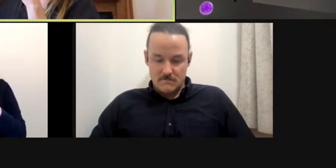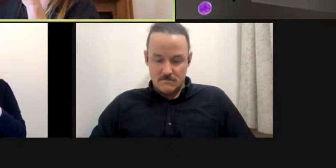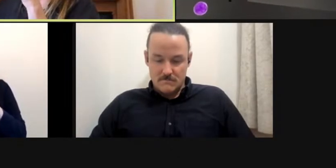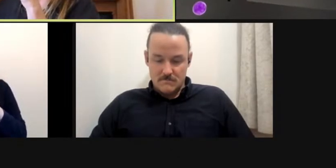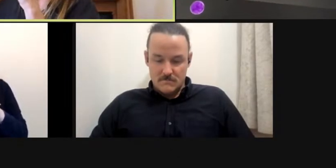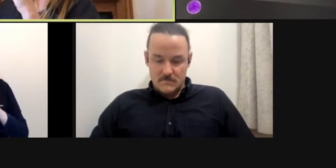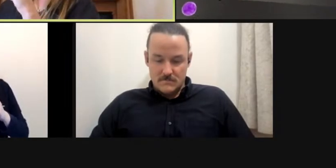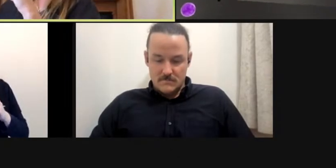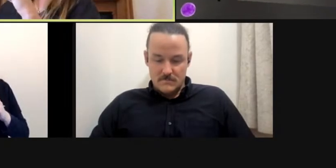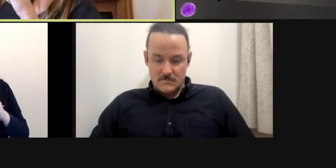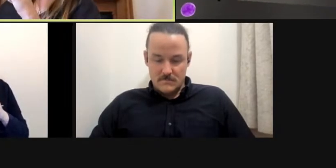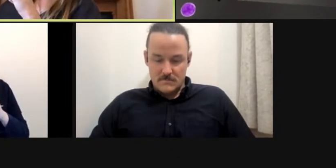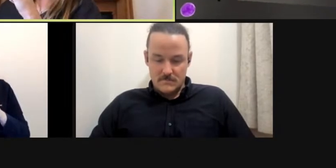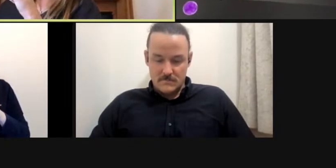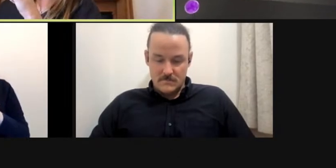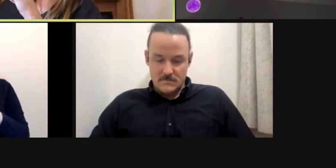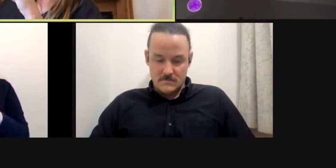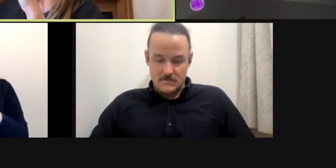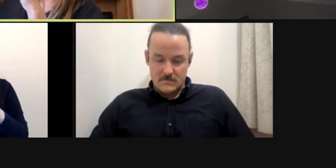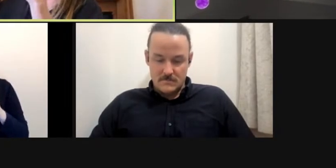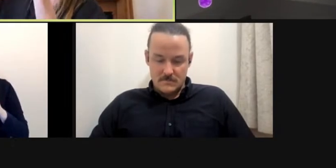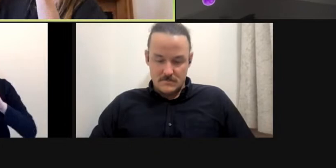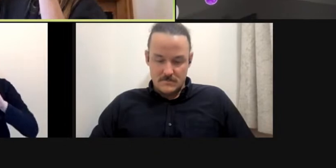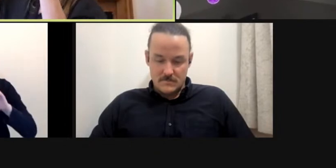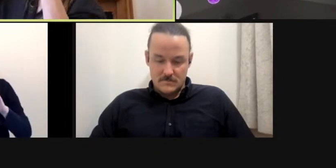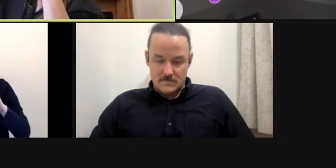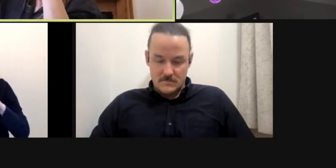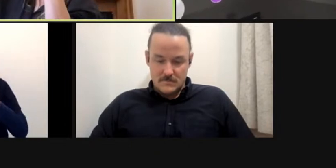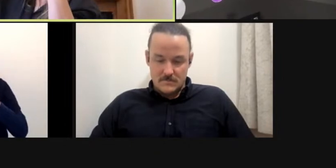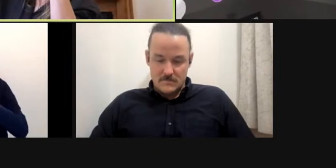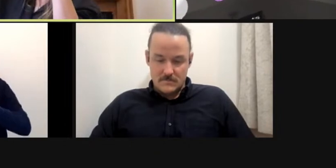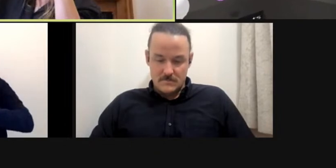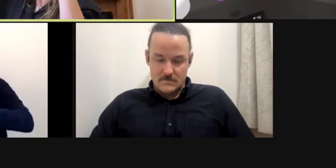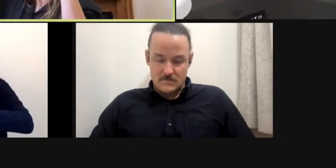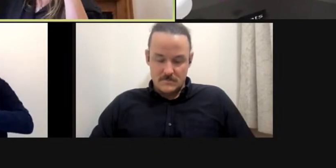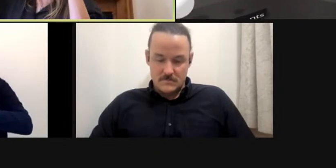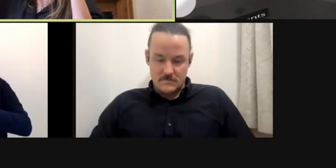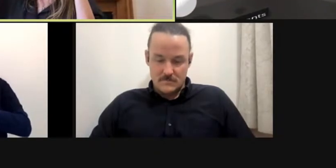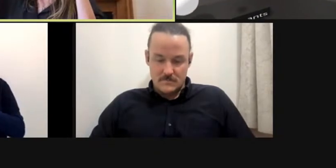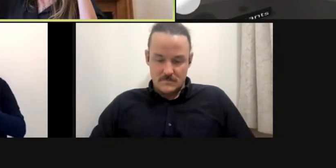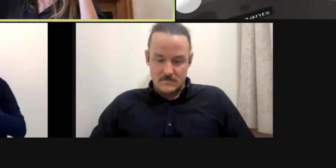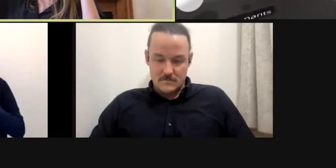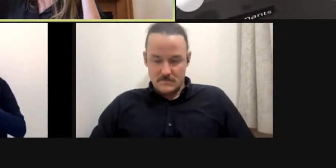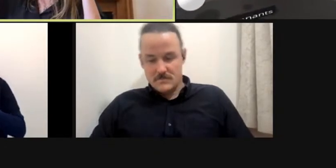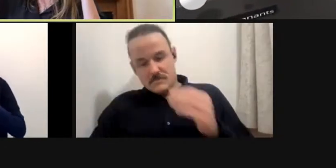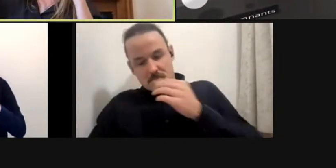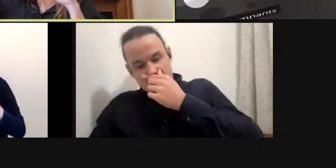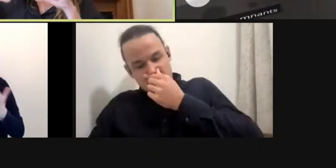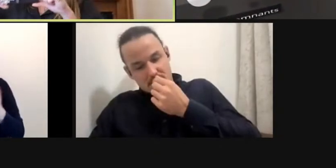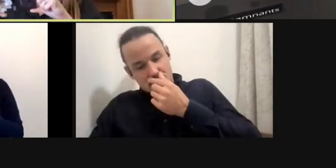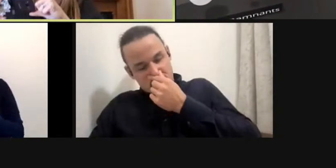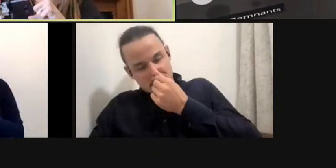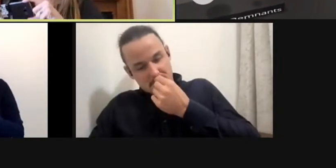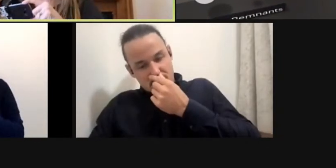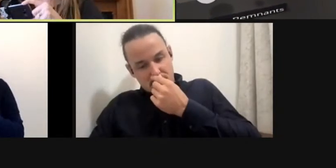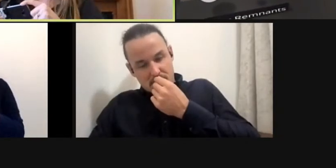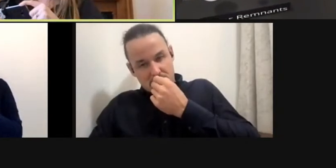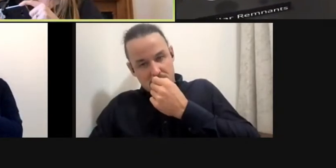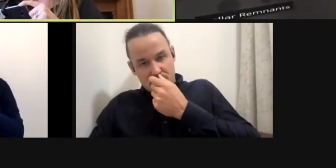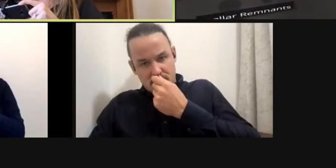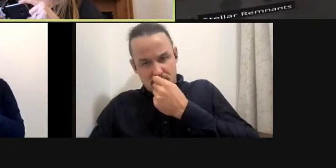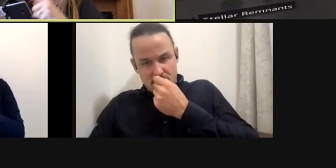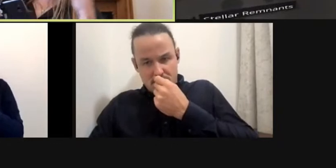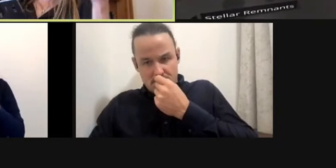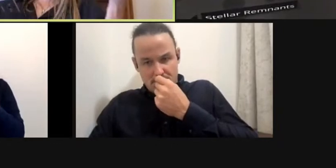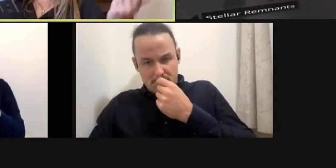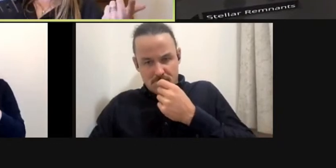in your own time because we just made this app way too cool. But we wanted to create Star Lab because we want you to